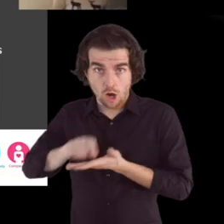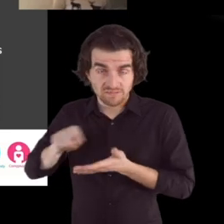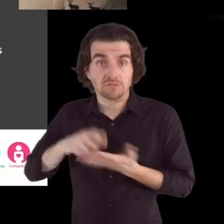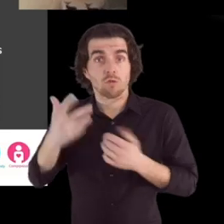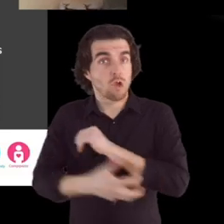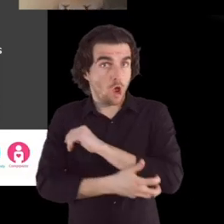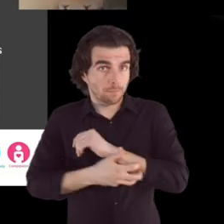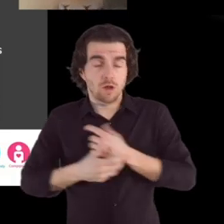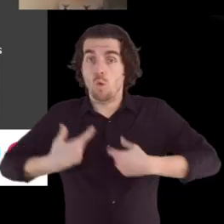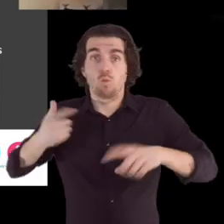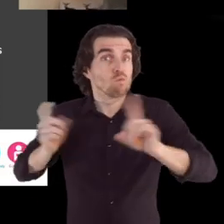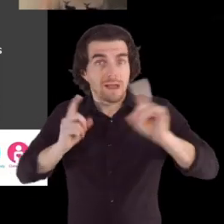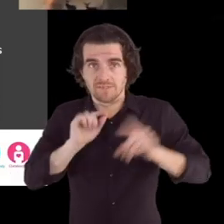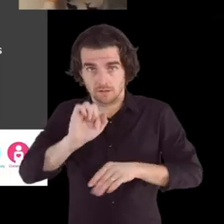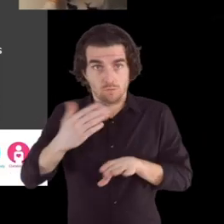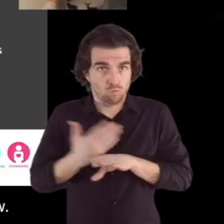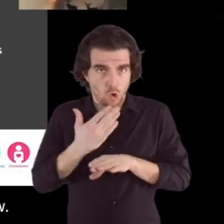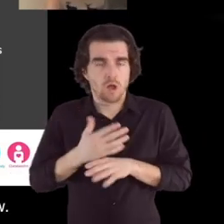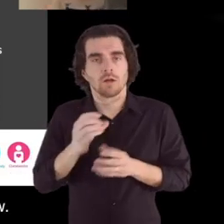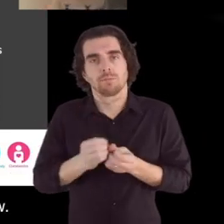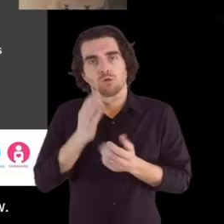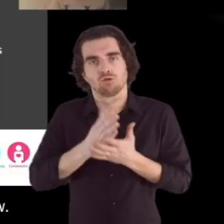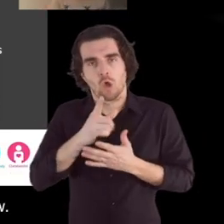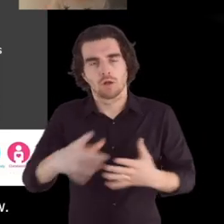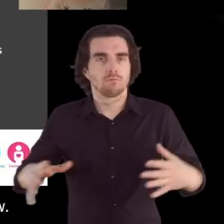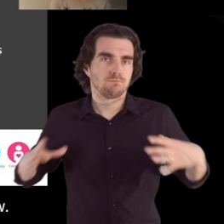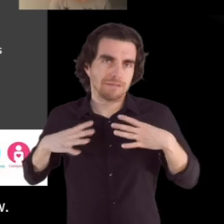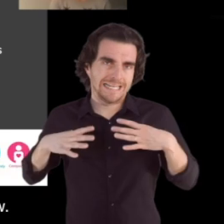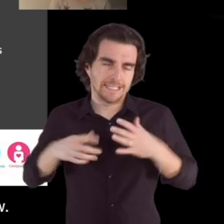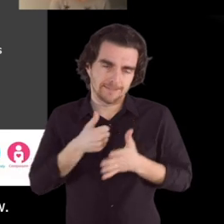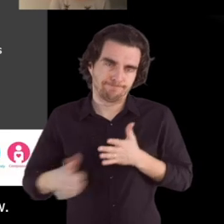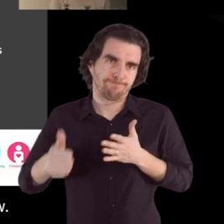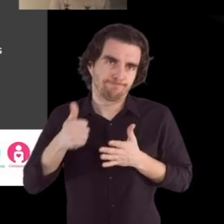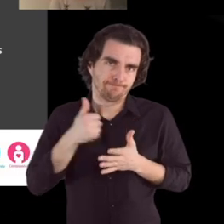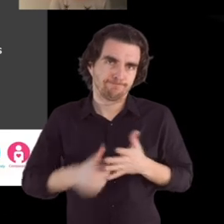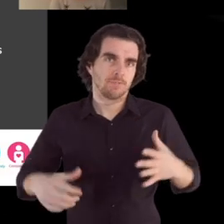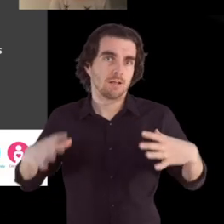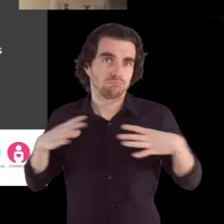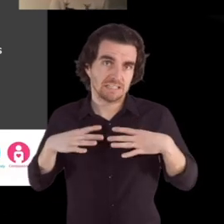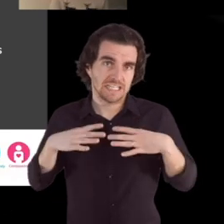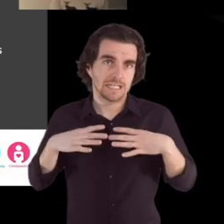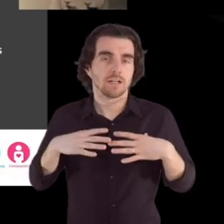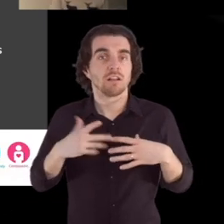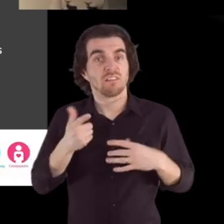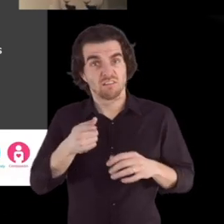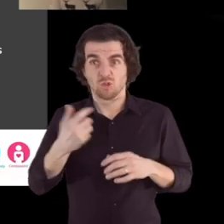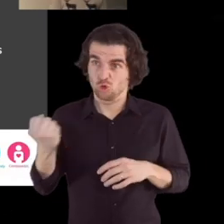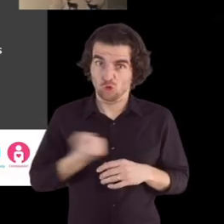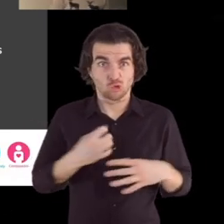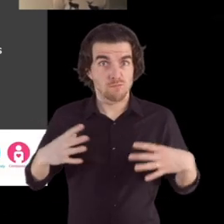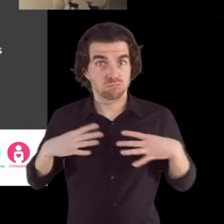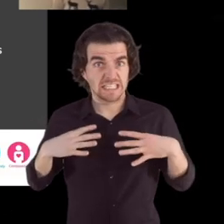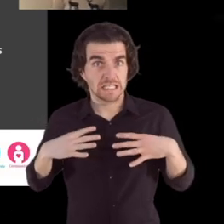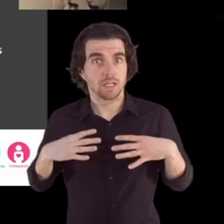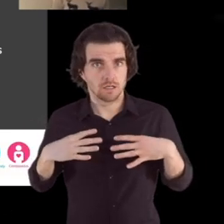hospital or clinic or wherever you are, is to do take regular breaks. And I think those natural breaks that